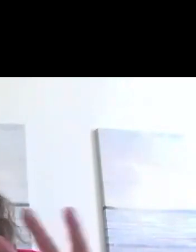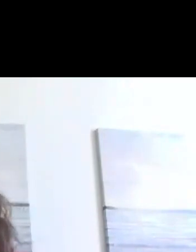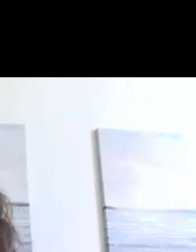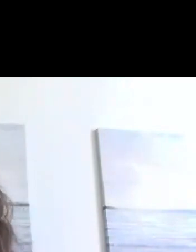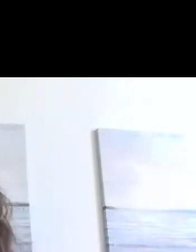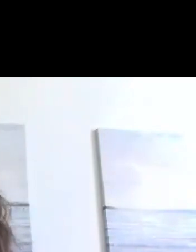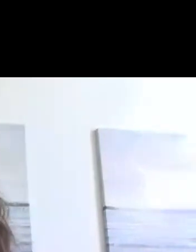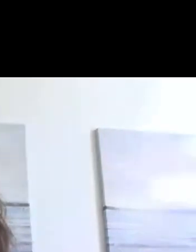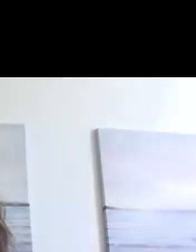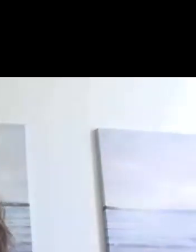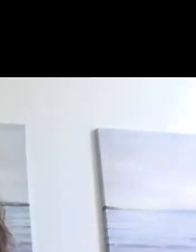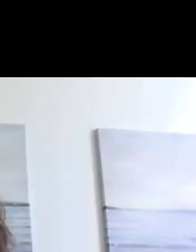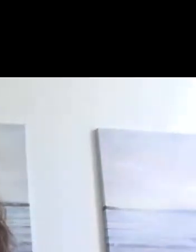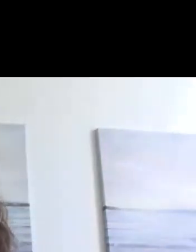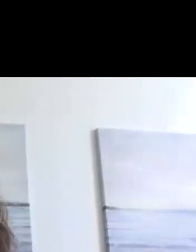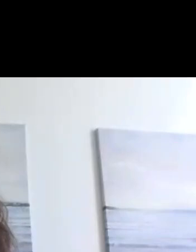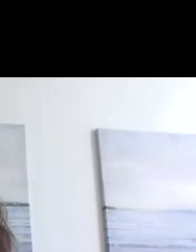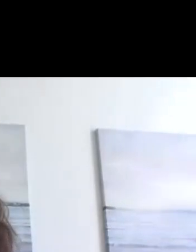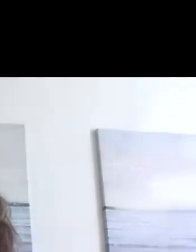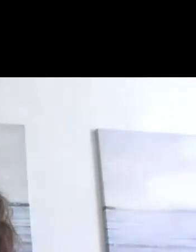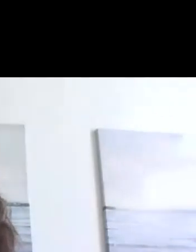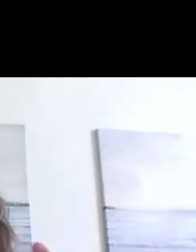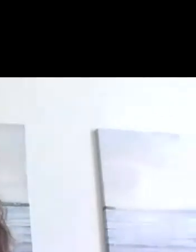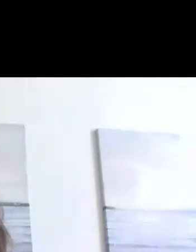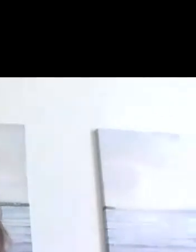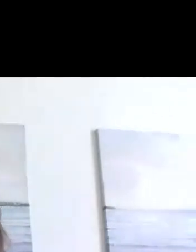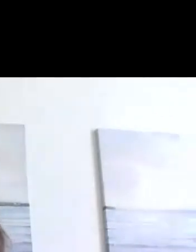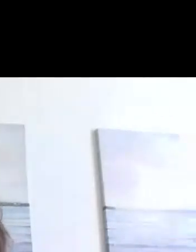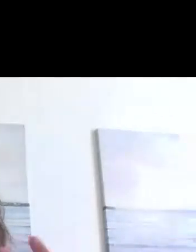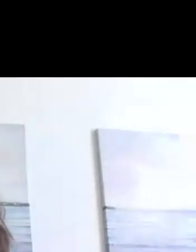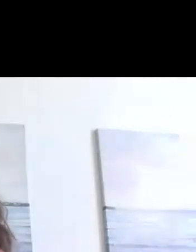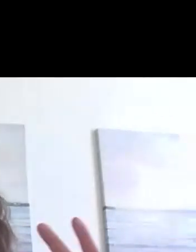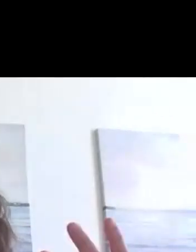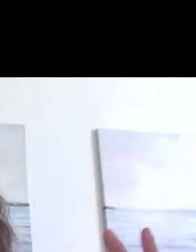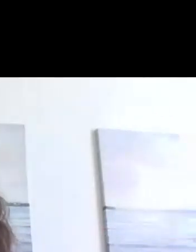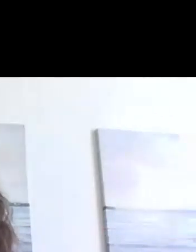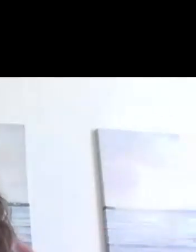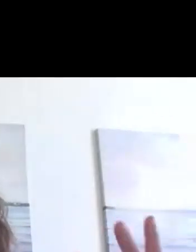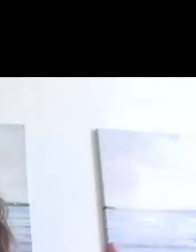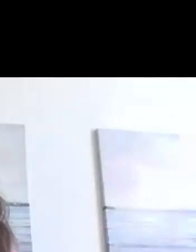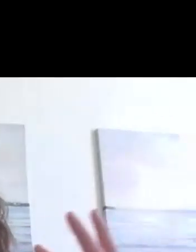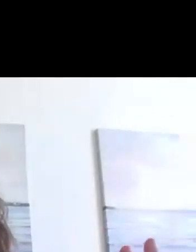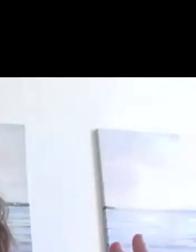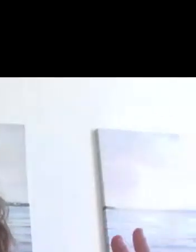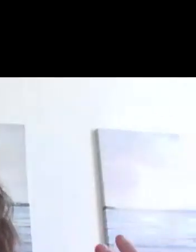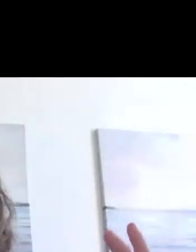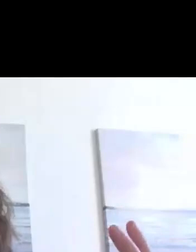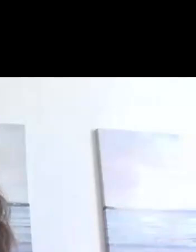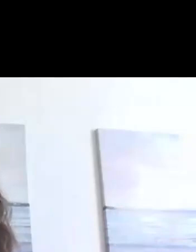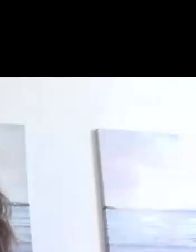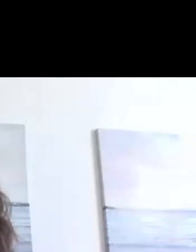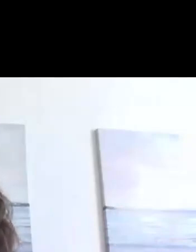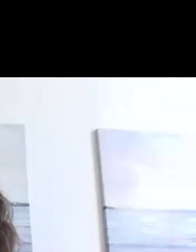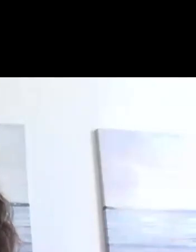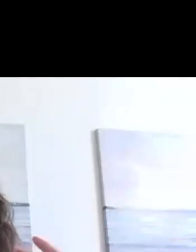an easier time getting information as we kind of finally launch our aging information and assistance hubs, to be